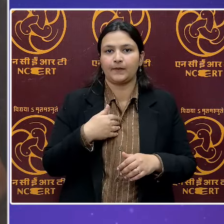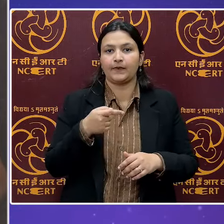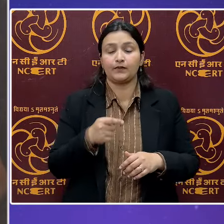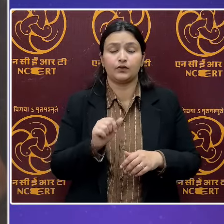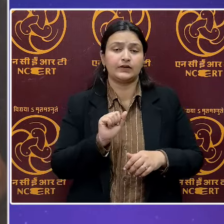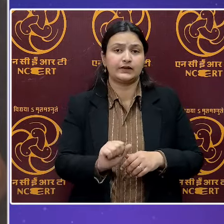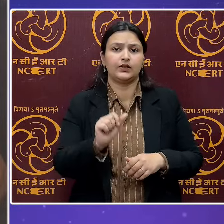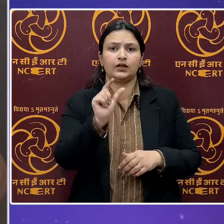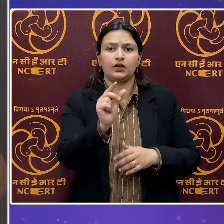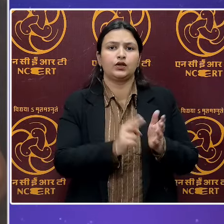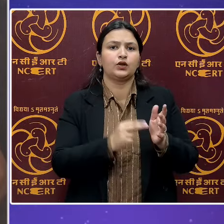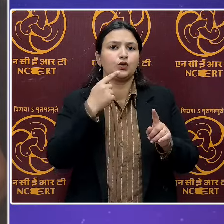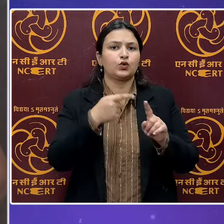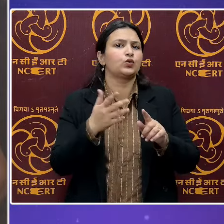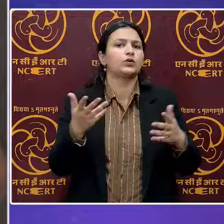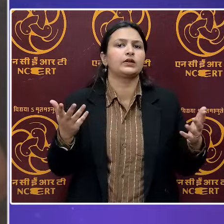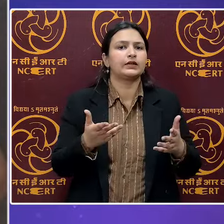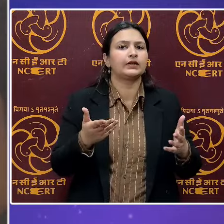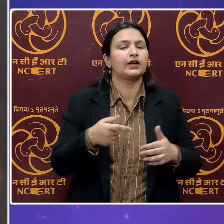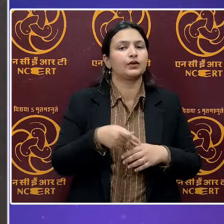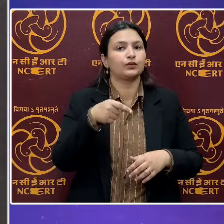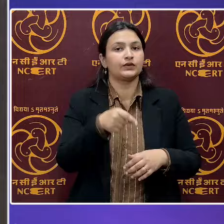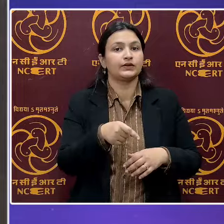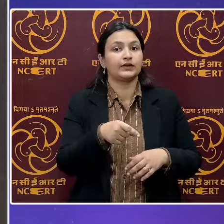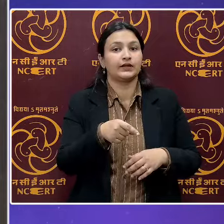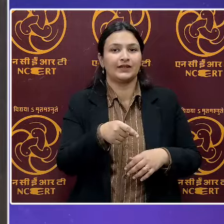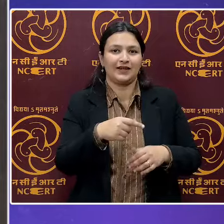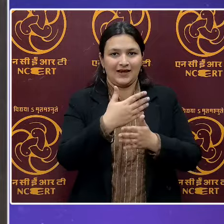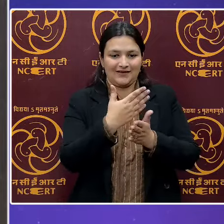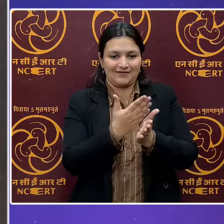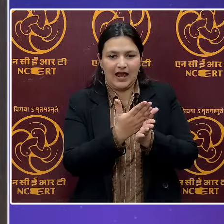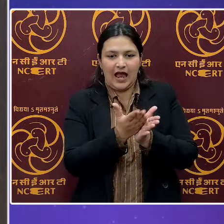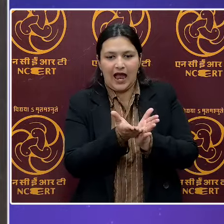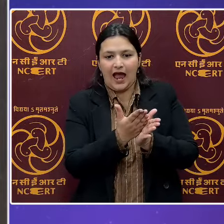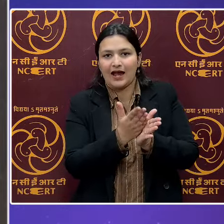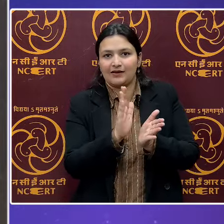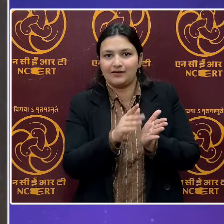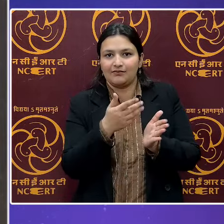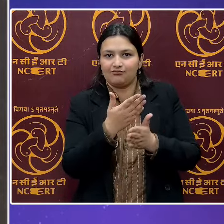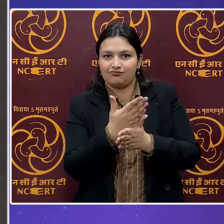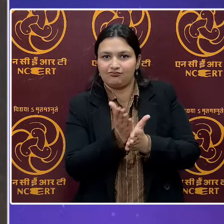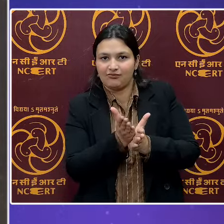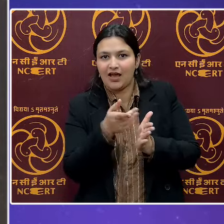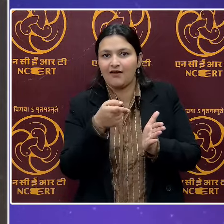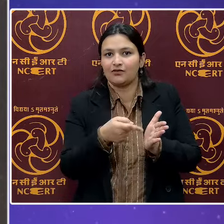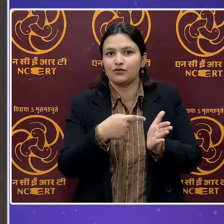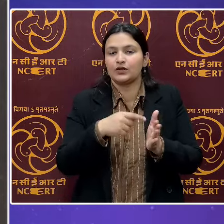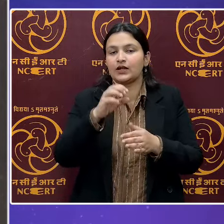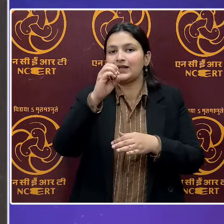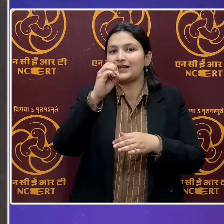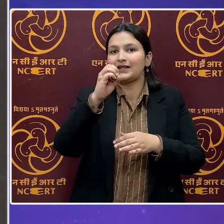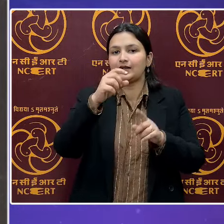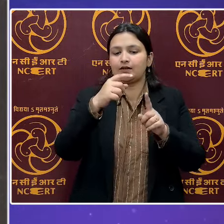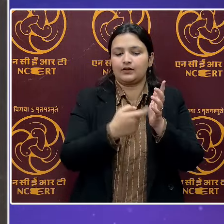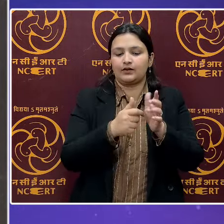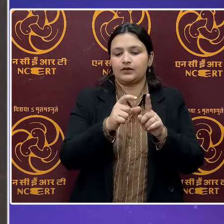phi? It's an angle, so it will be radian. Okay. Now next question is how much is angular frequency? If you compare